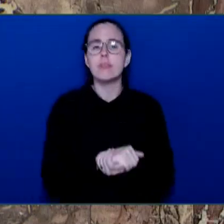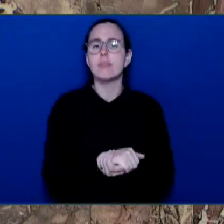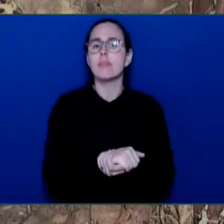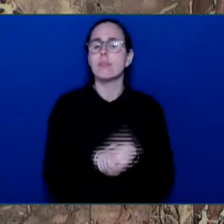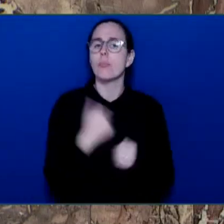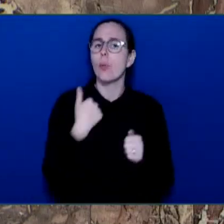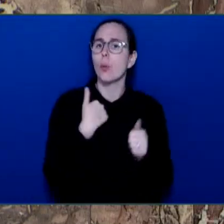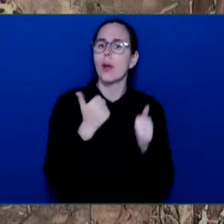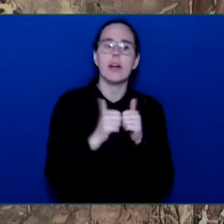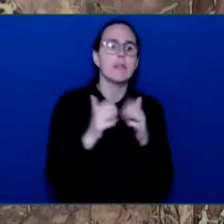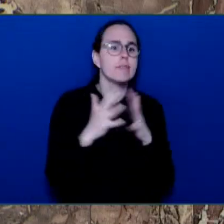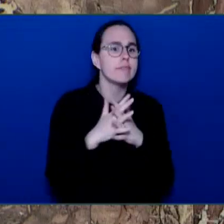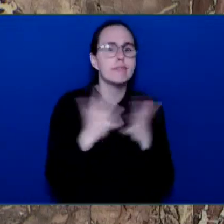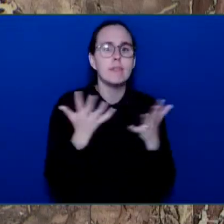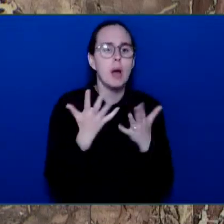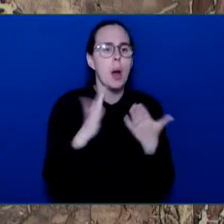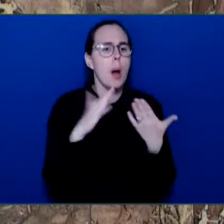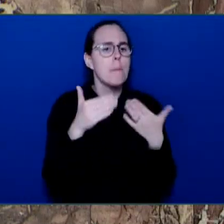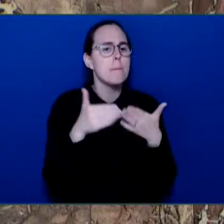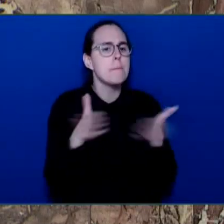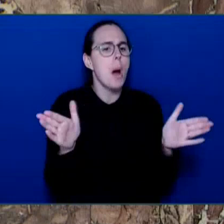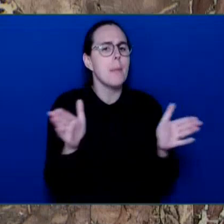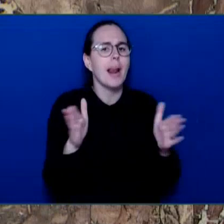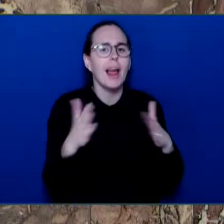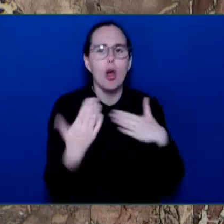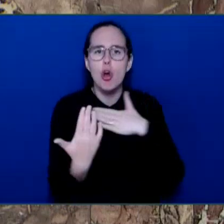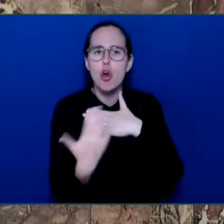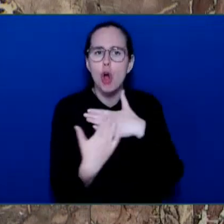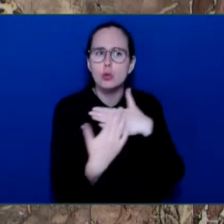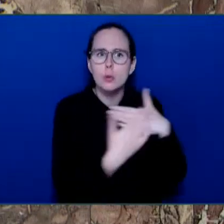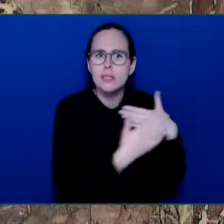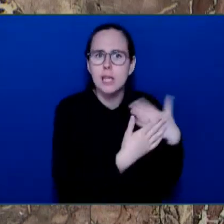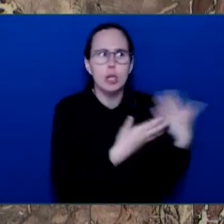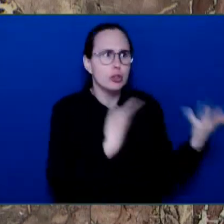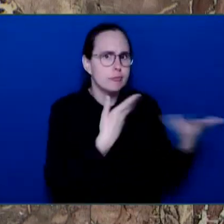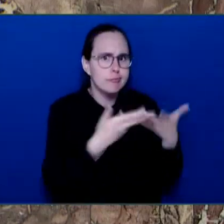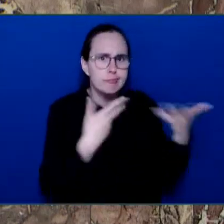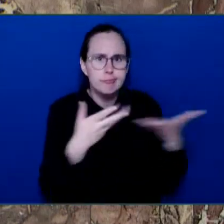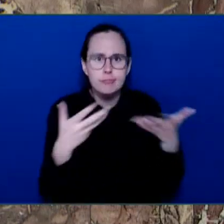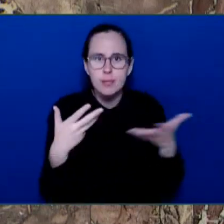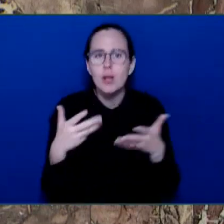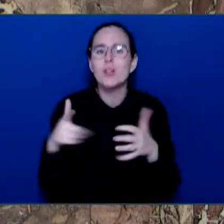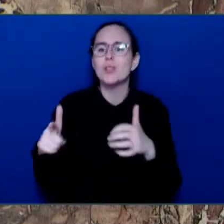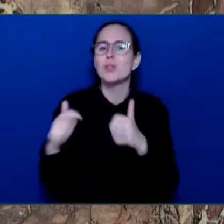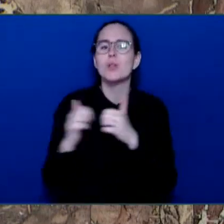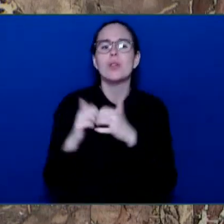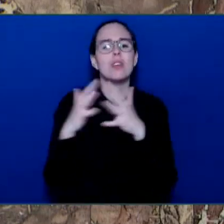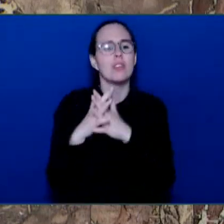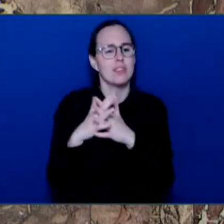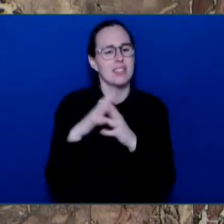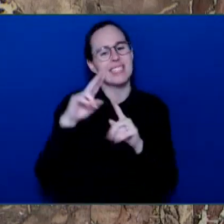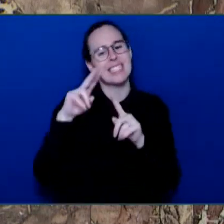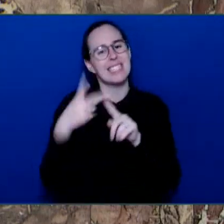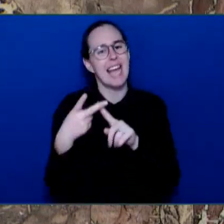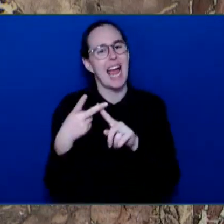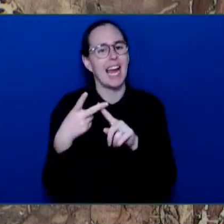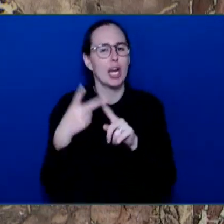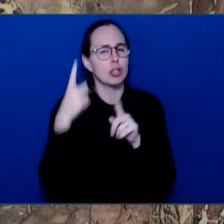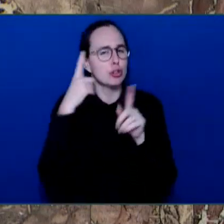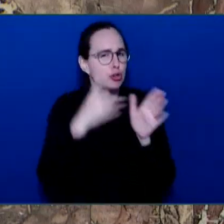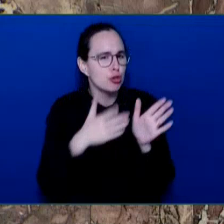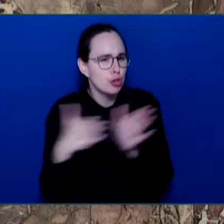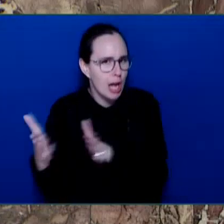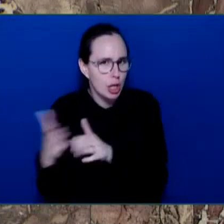poverty reduction strategy. We'll be bringing the results of the poverty reduction strategy into this House in the spring, and I believe the member will see many of